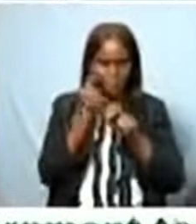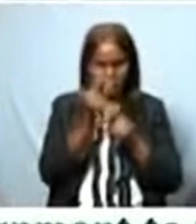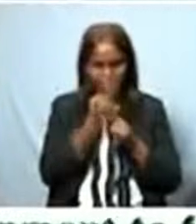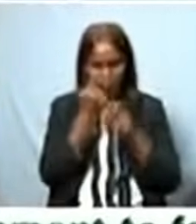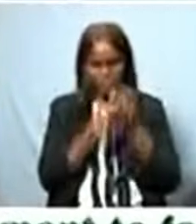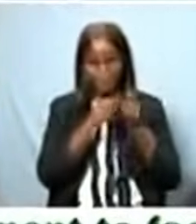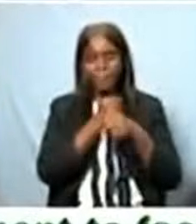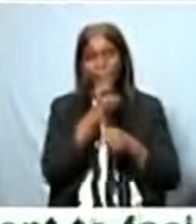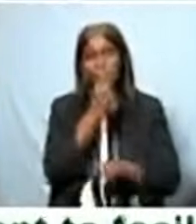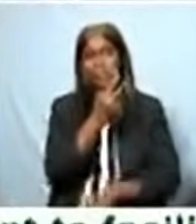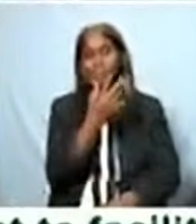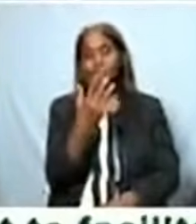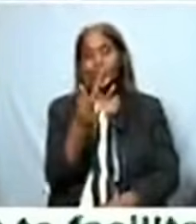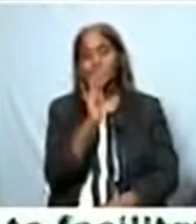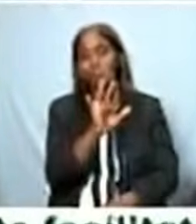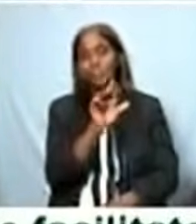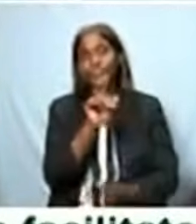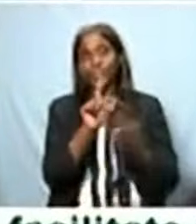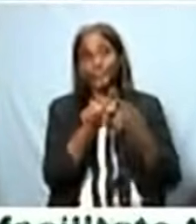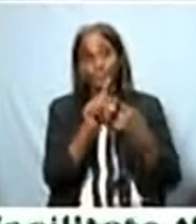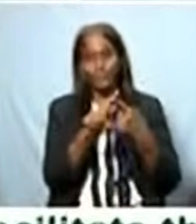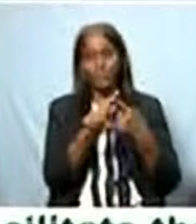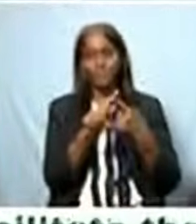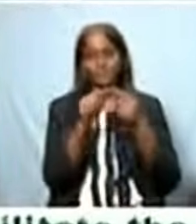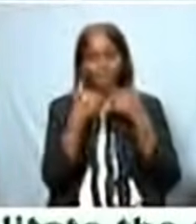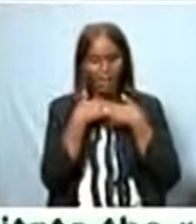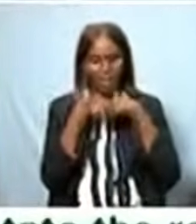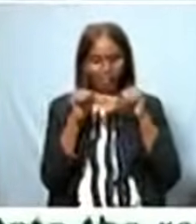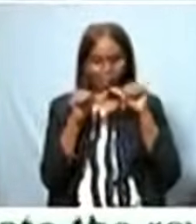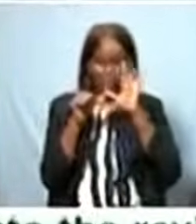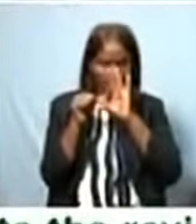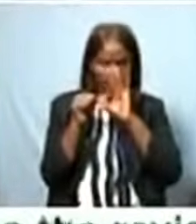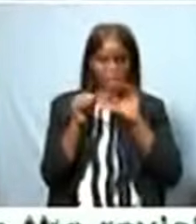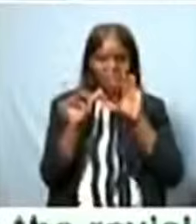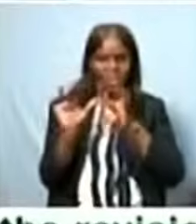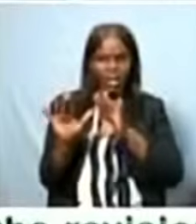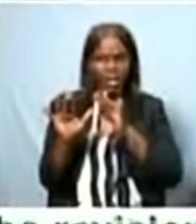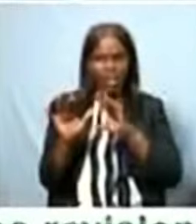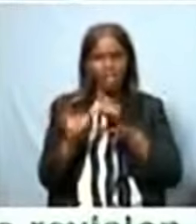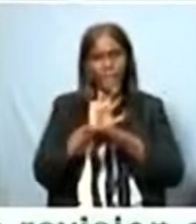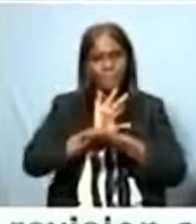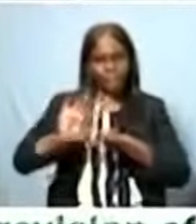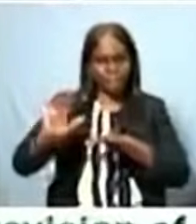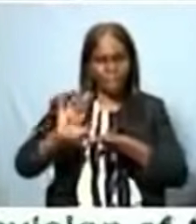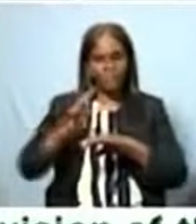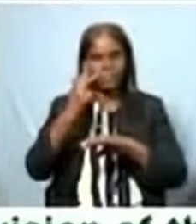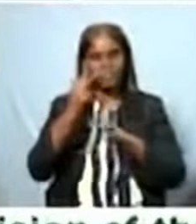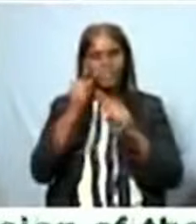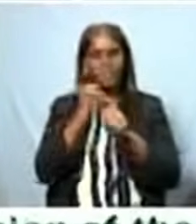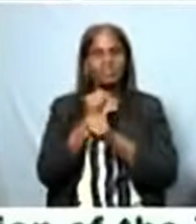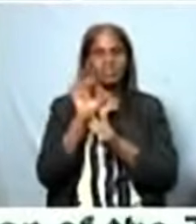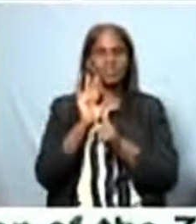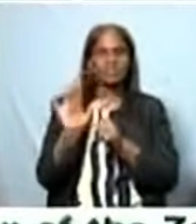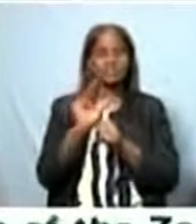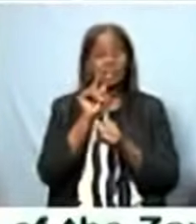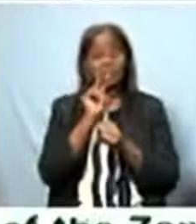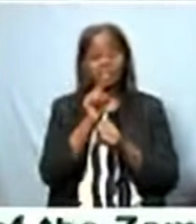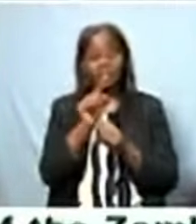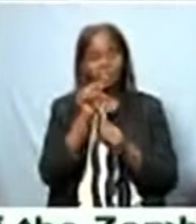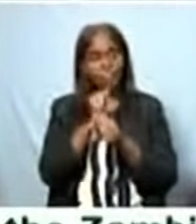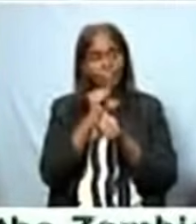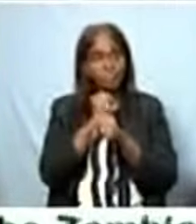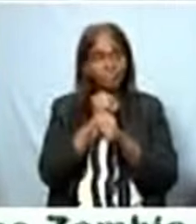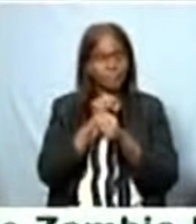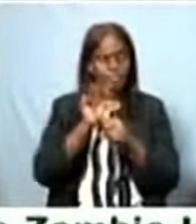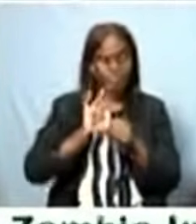two issues, Madam Speaker. Number one, that there is still an existing ban of 3 years. That existing